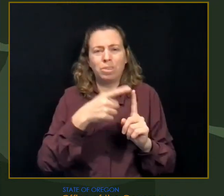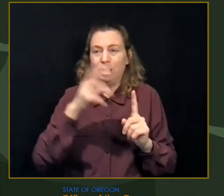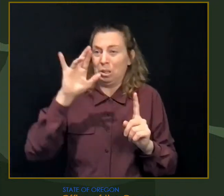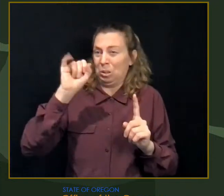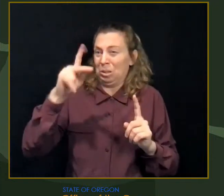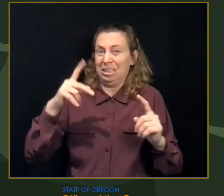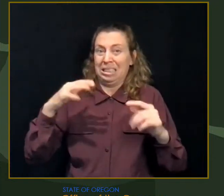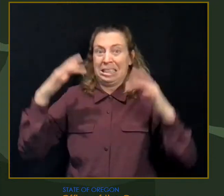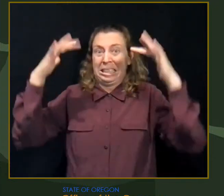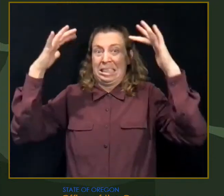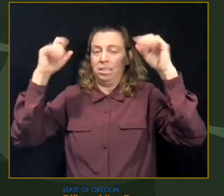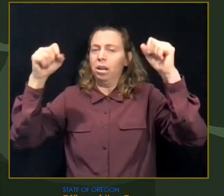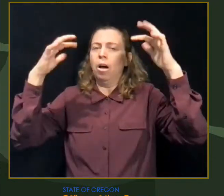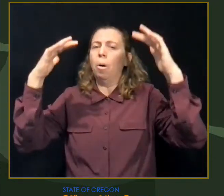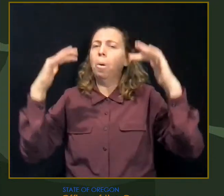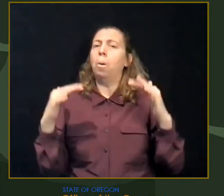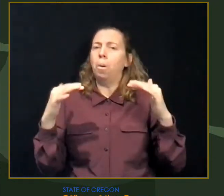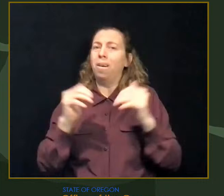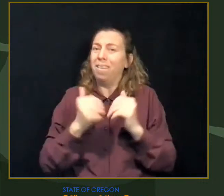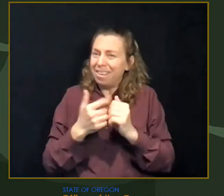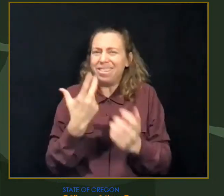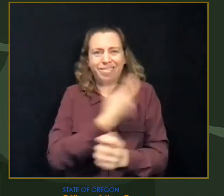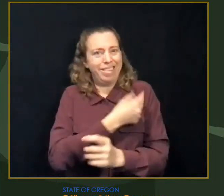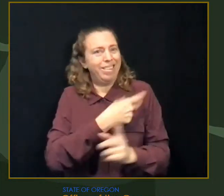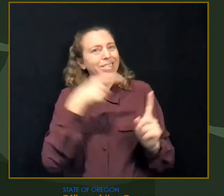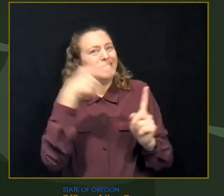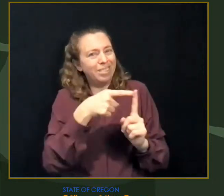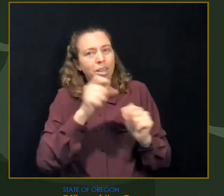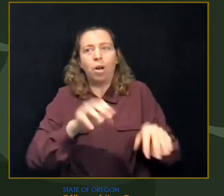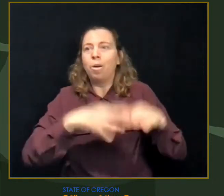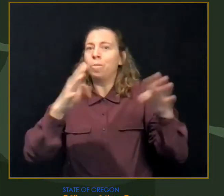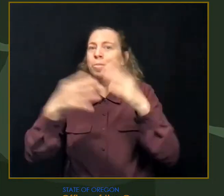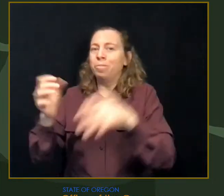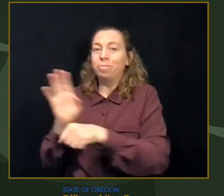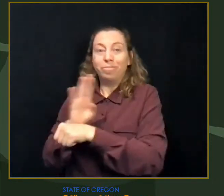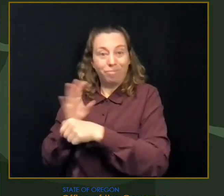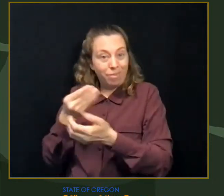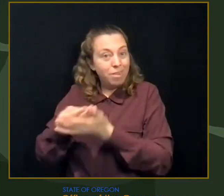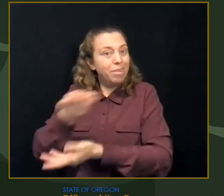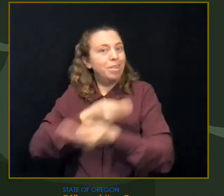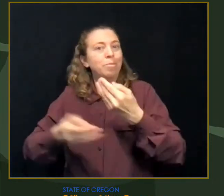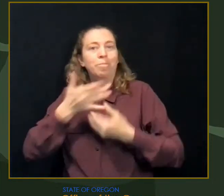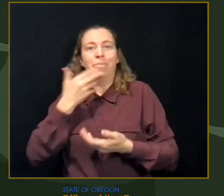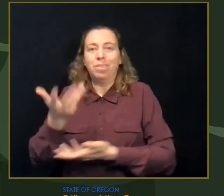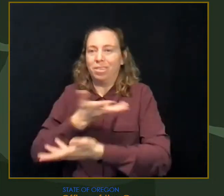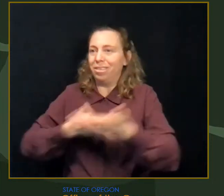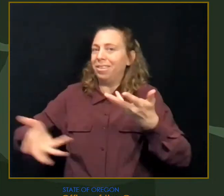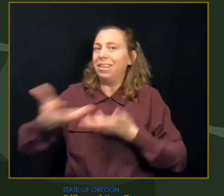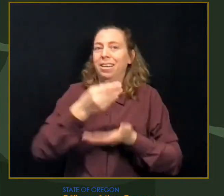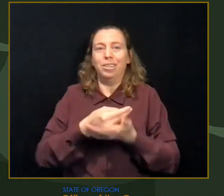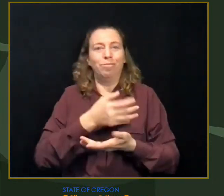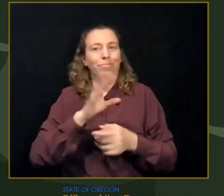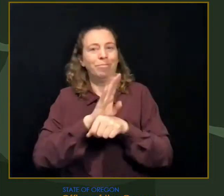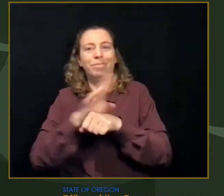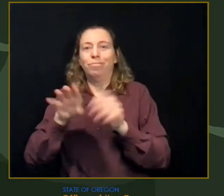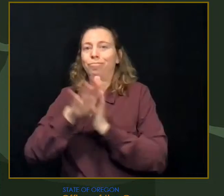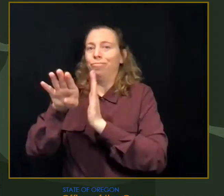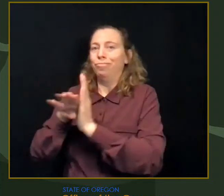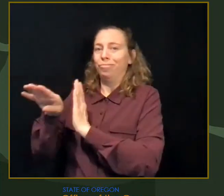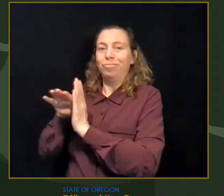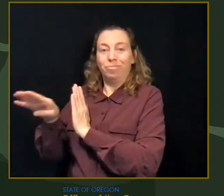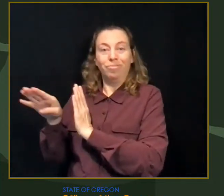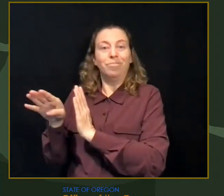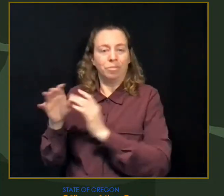economy. We can reopen our economy and move forward to post-pandemic life in June, but it's going to